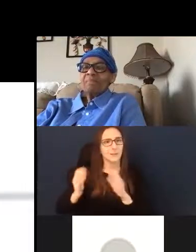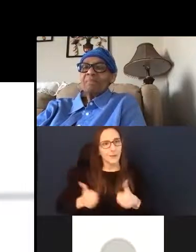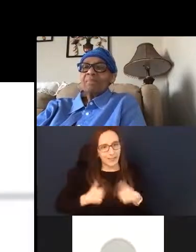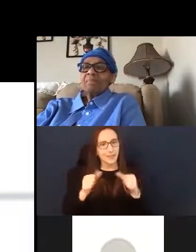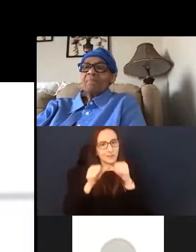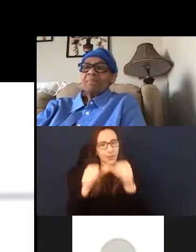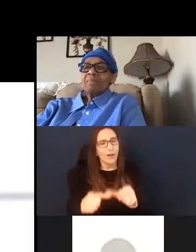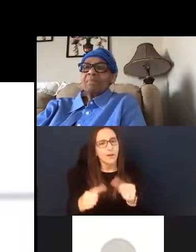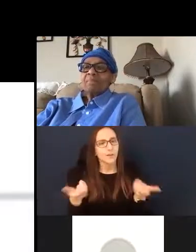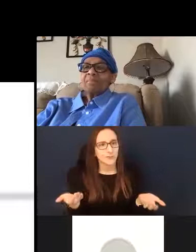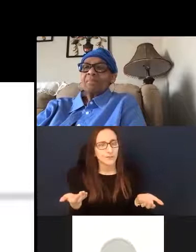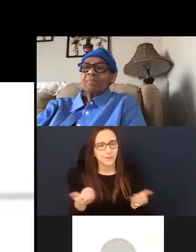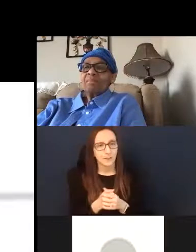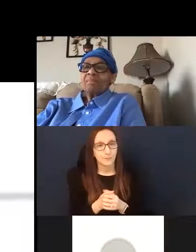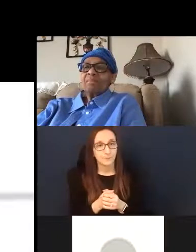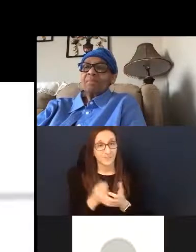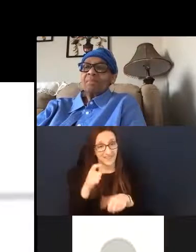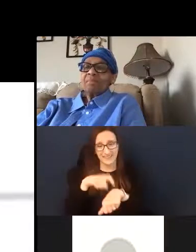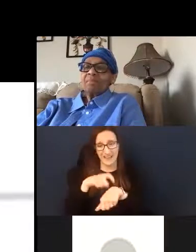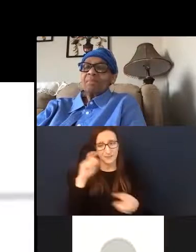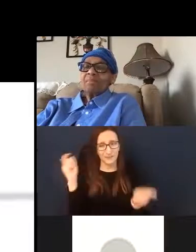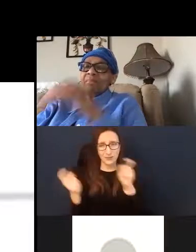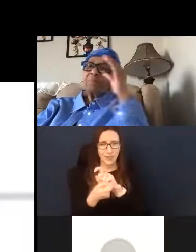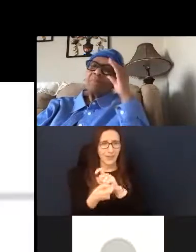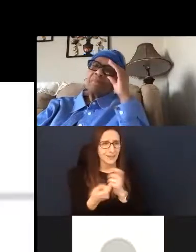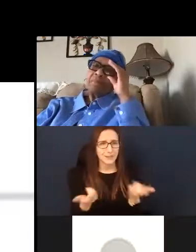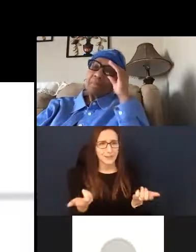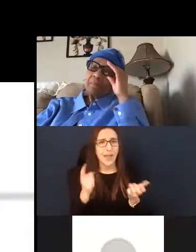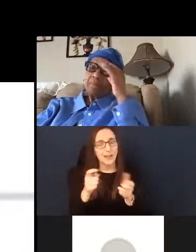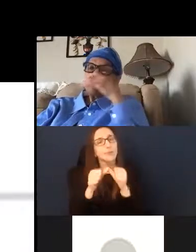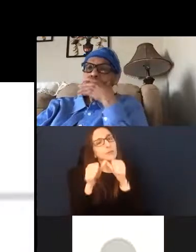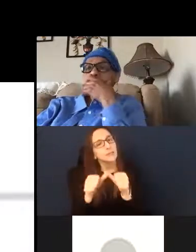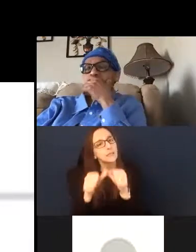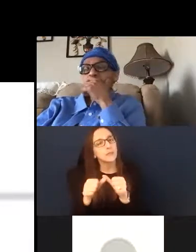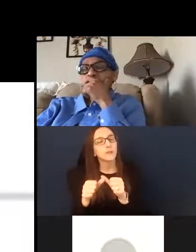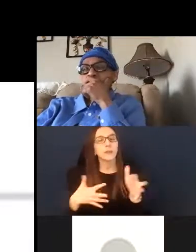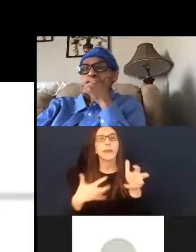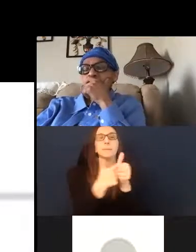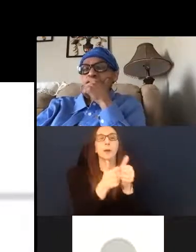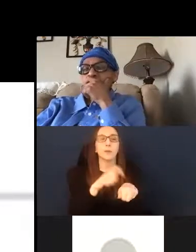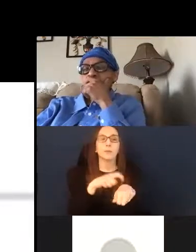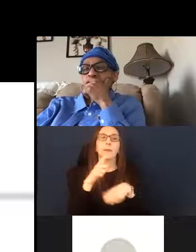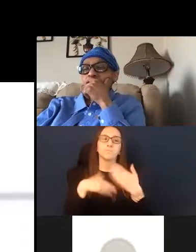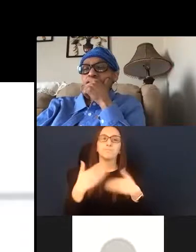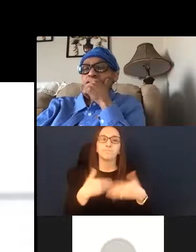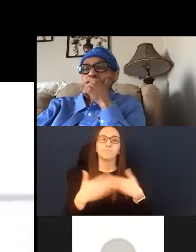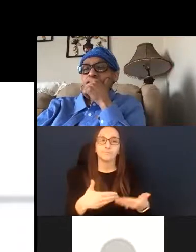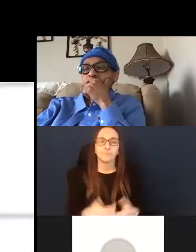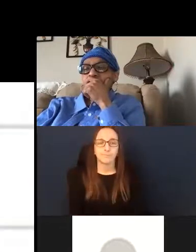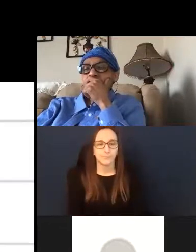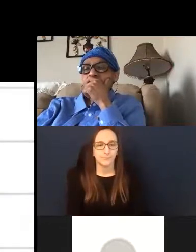that's another con, is that times have changed, and we have to progress with everything that's surrounding